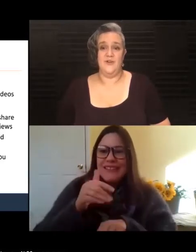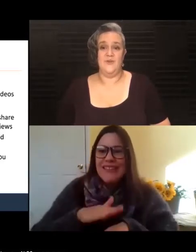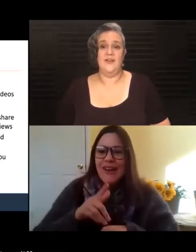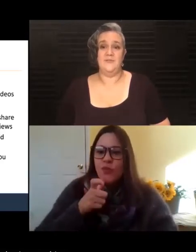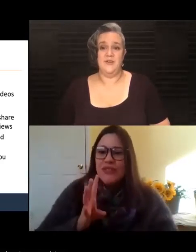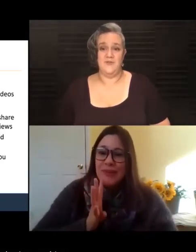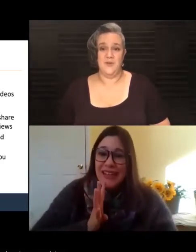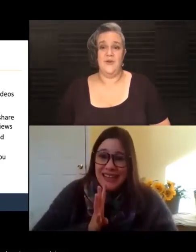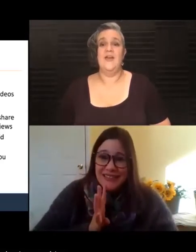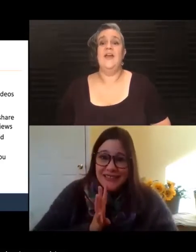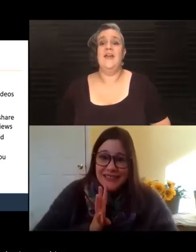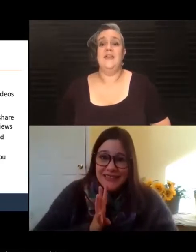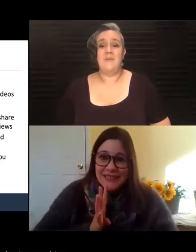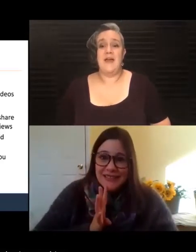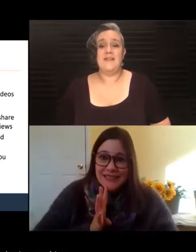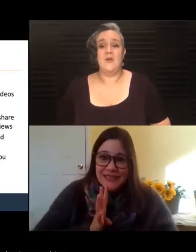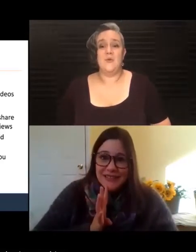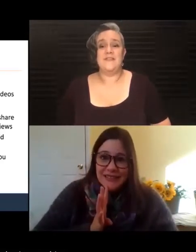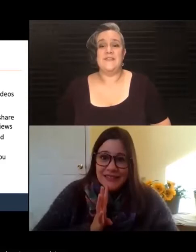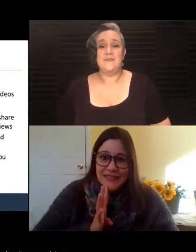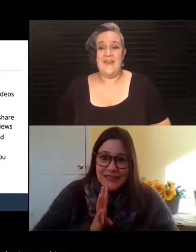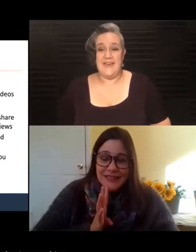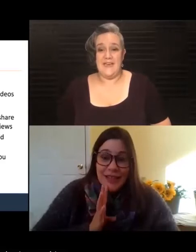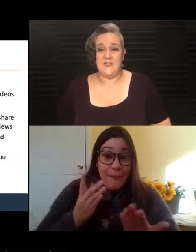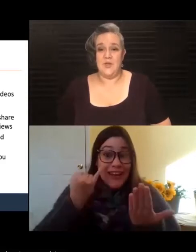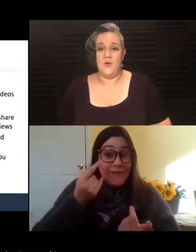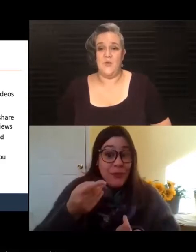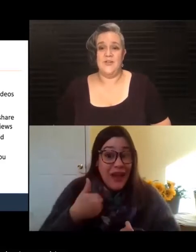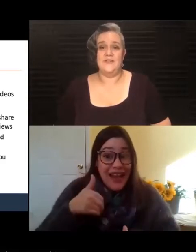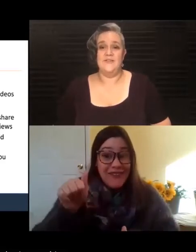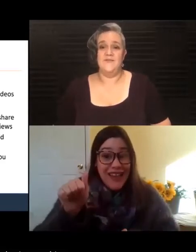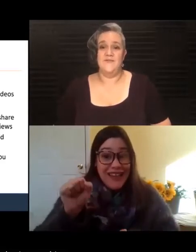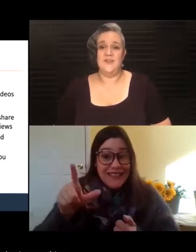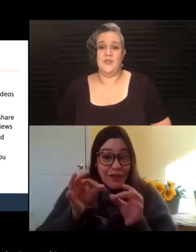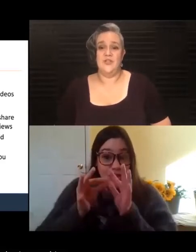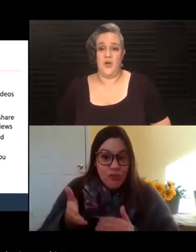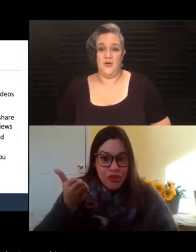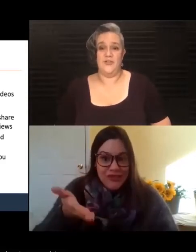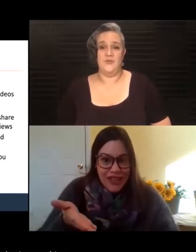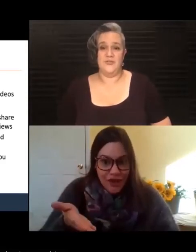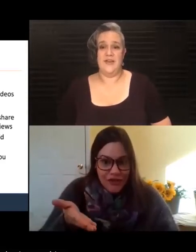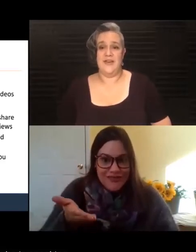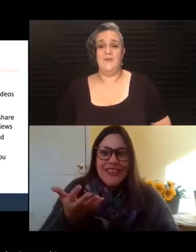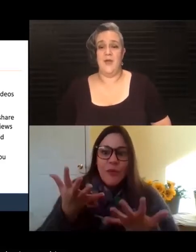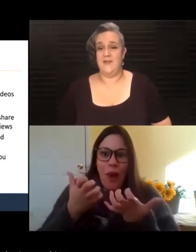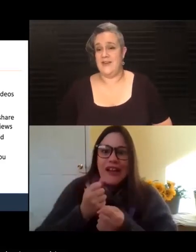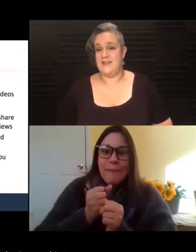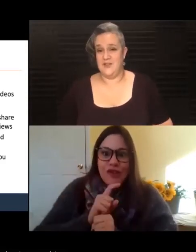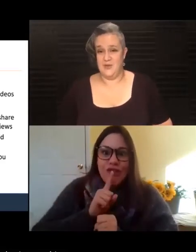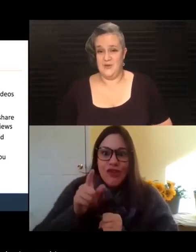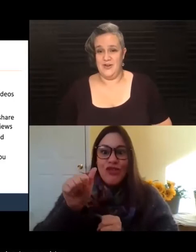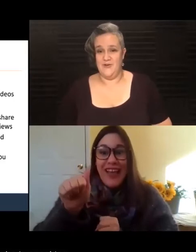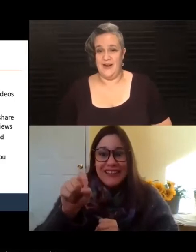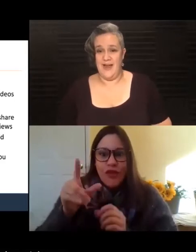When you're doing a speaker view, it depends on who is speaking. So who is visually shown is who's speaking. If we have an